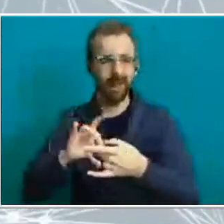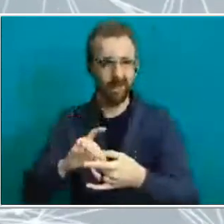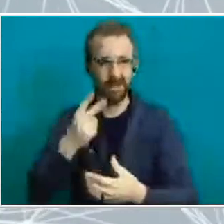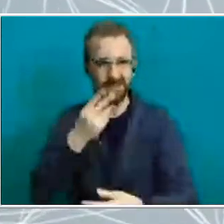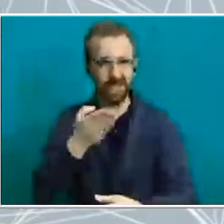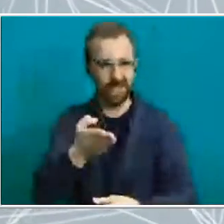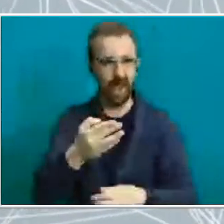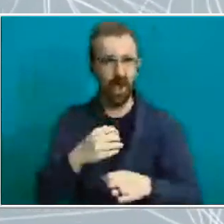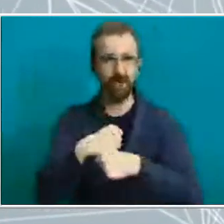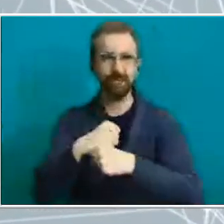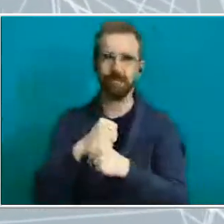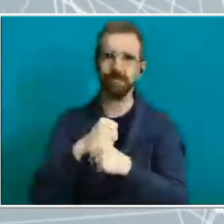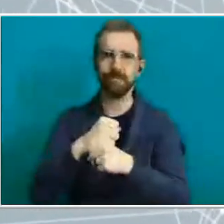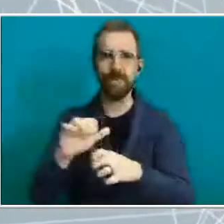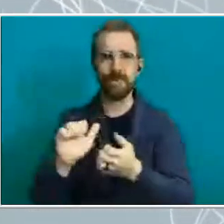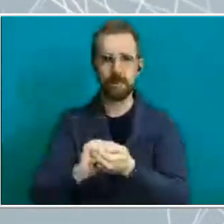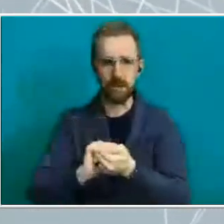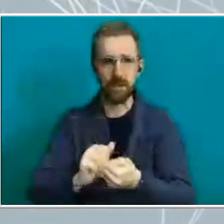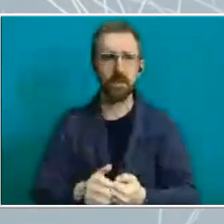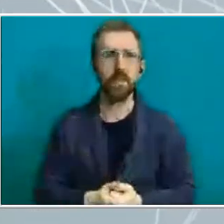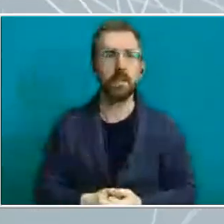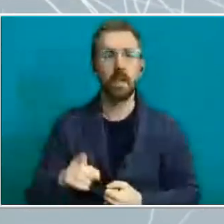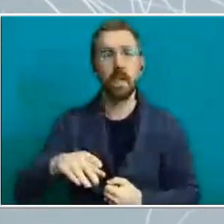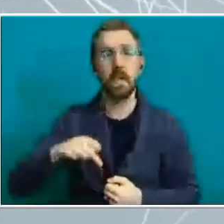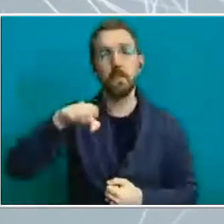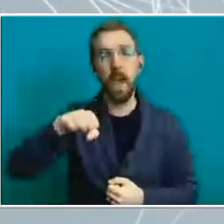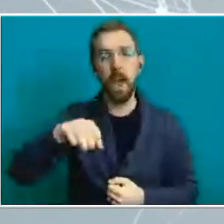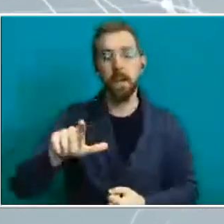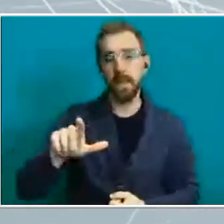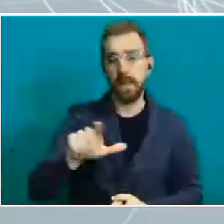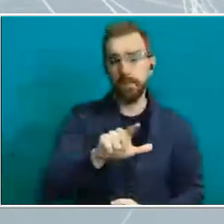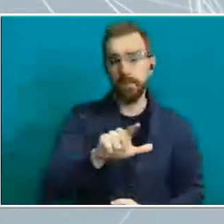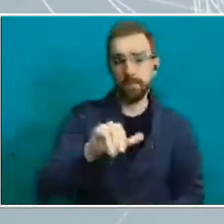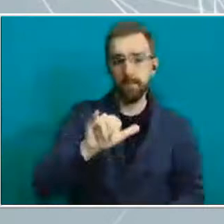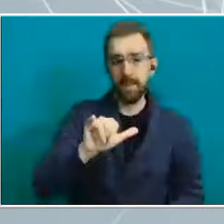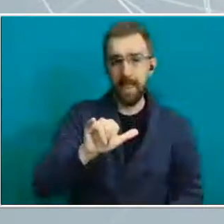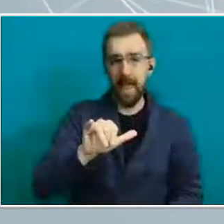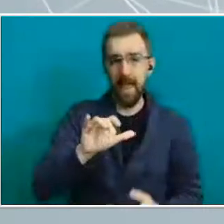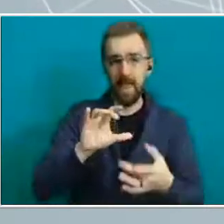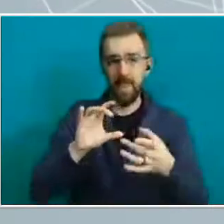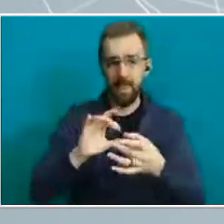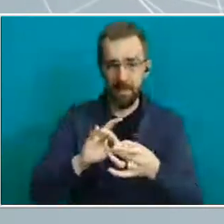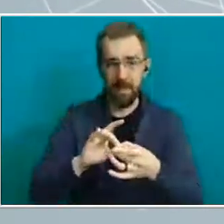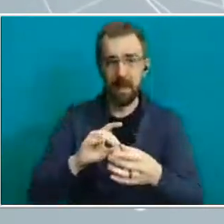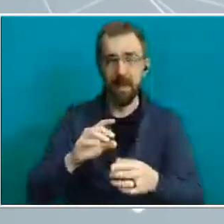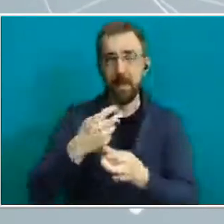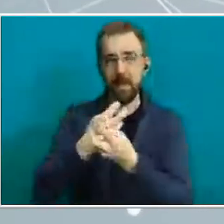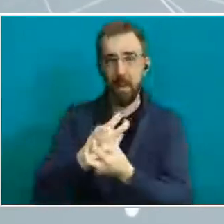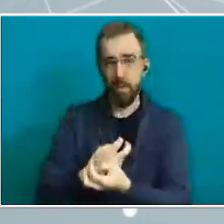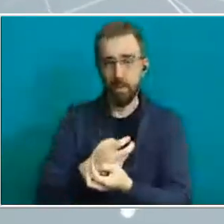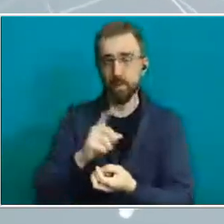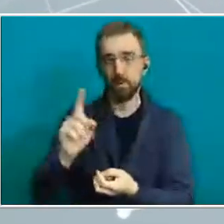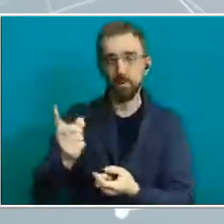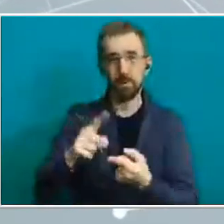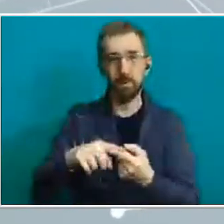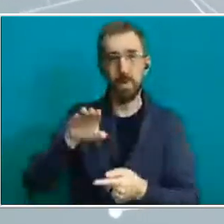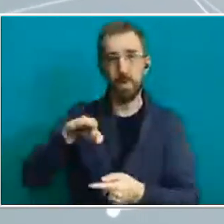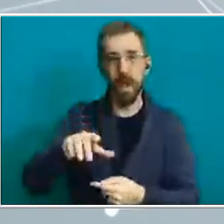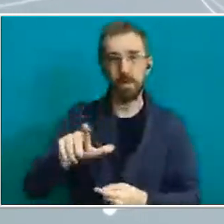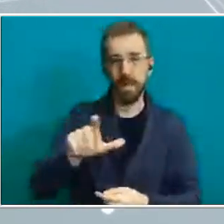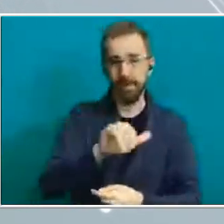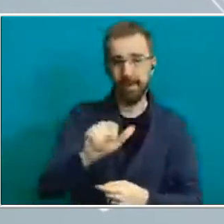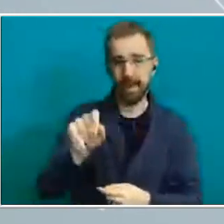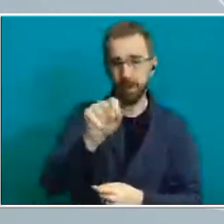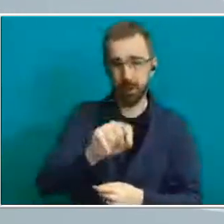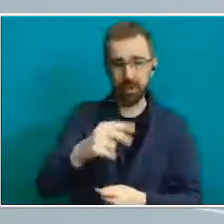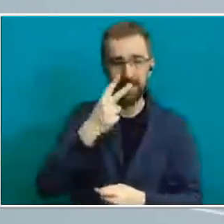But at the bottom left of that medial cuneiform bone, just to the bottom left of that circle, you can see some whiteness that's